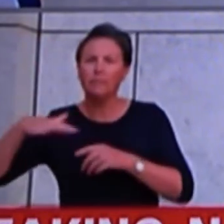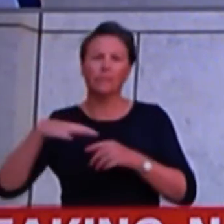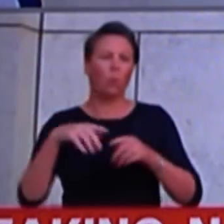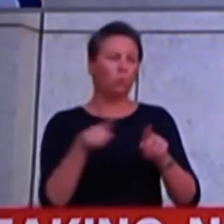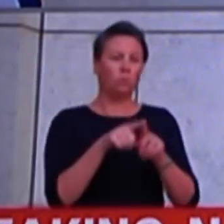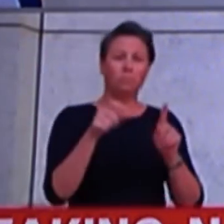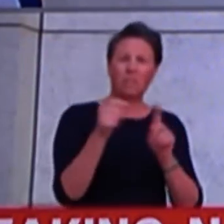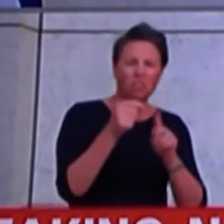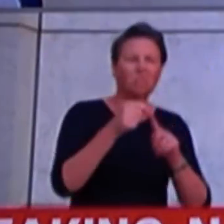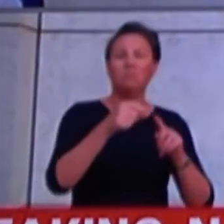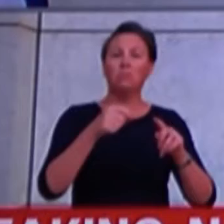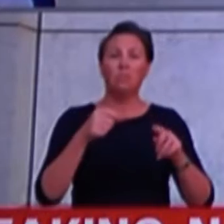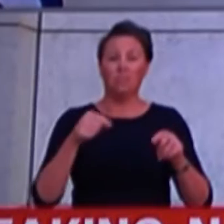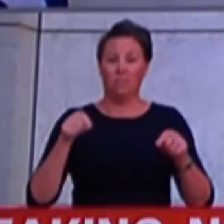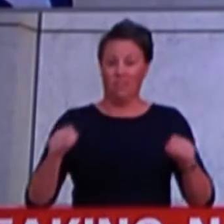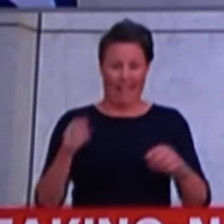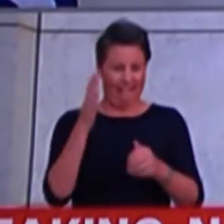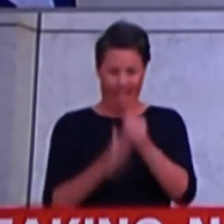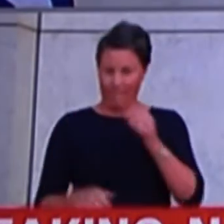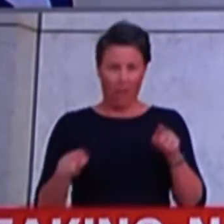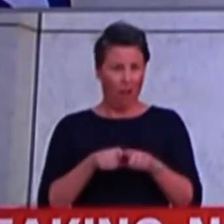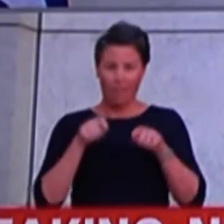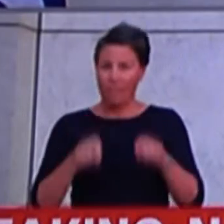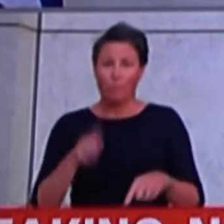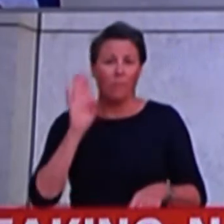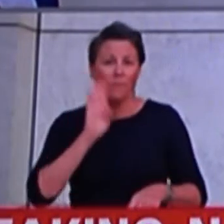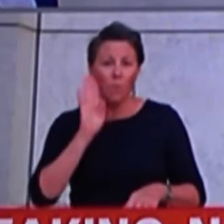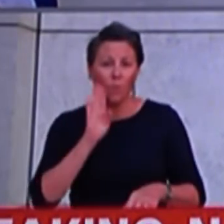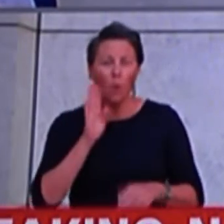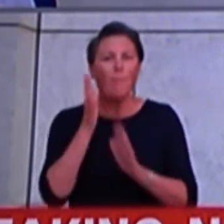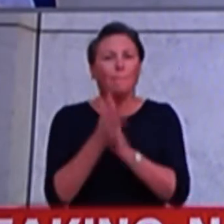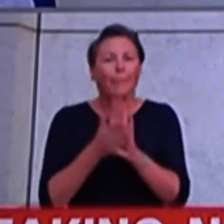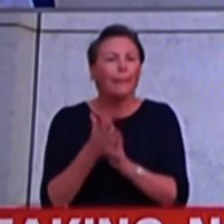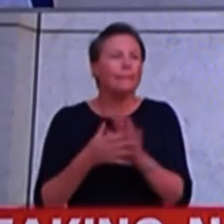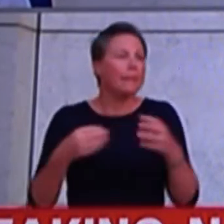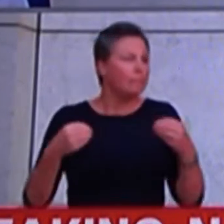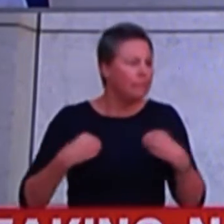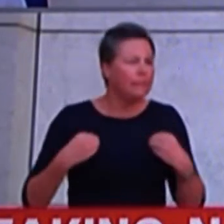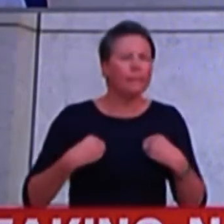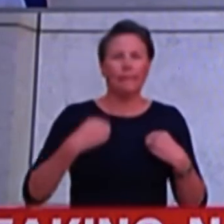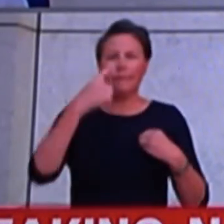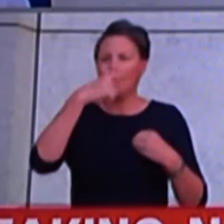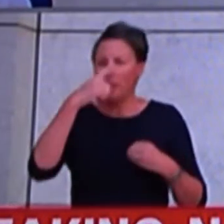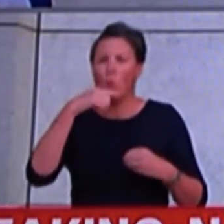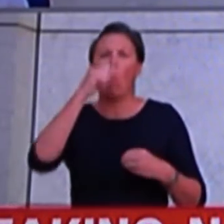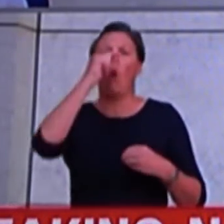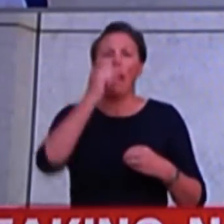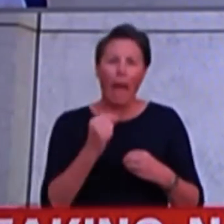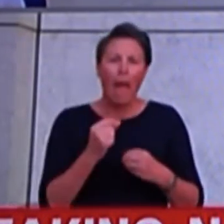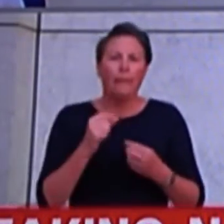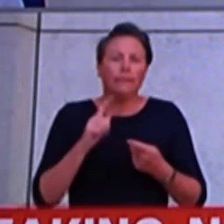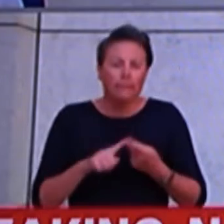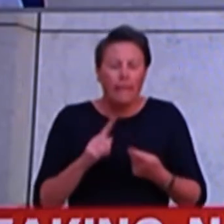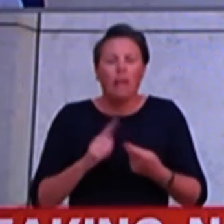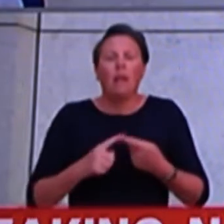has never known before. And this is the platform that enables businesses and individuals to be able to get through better than they